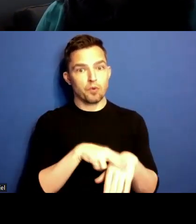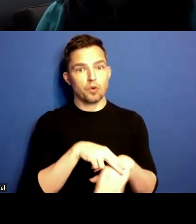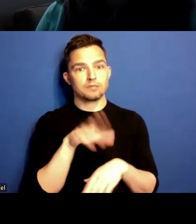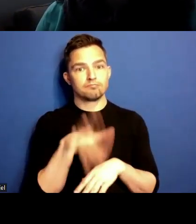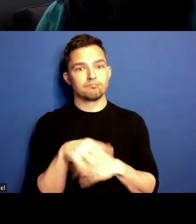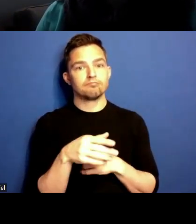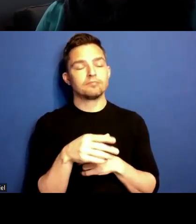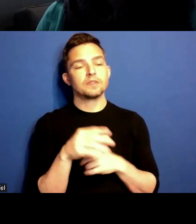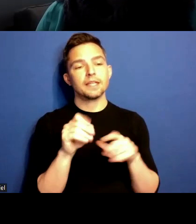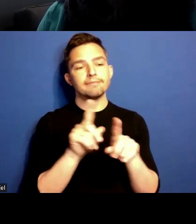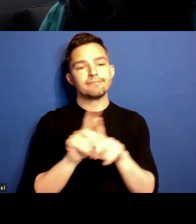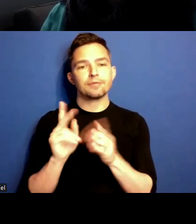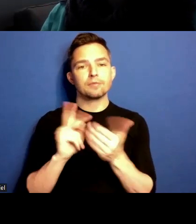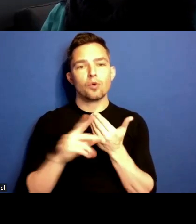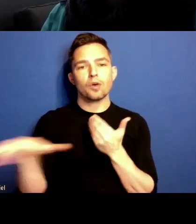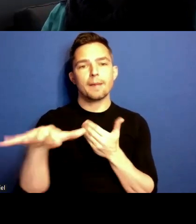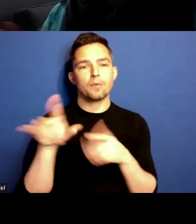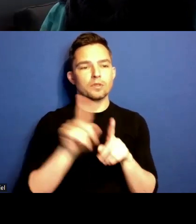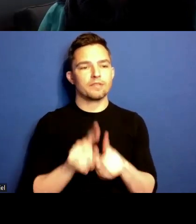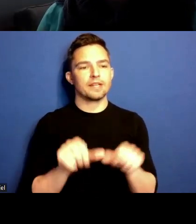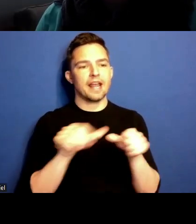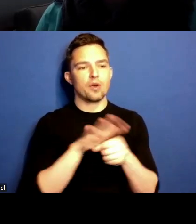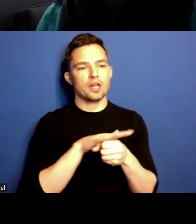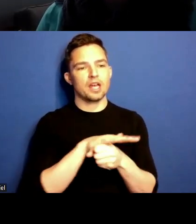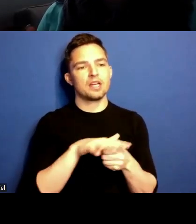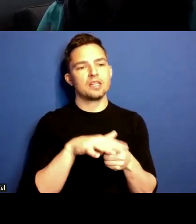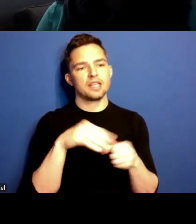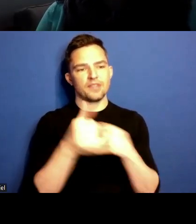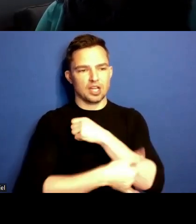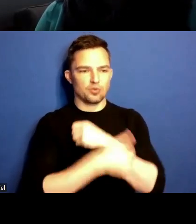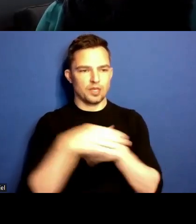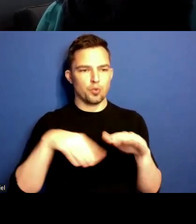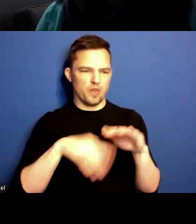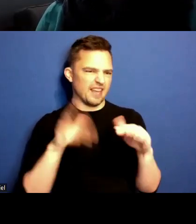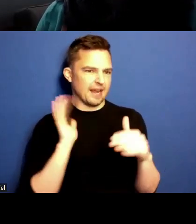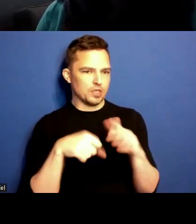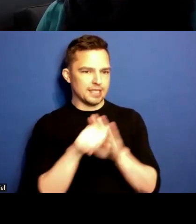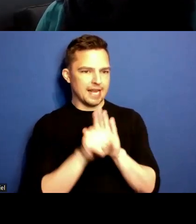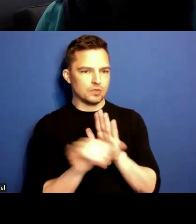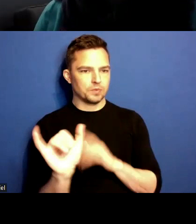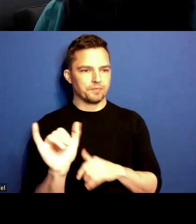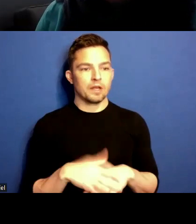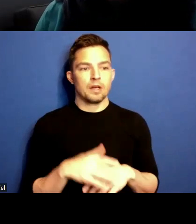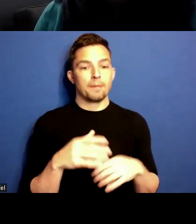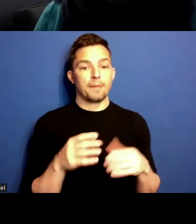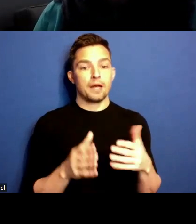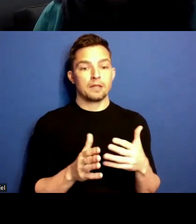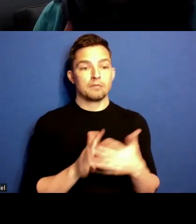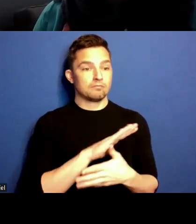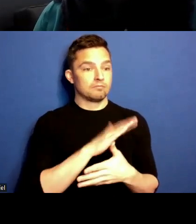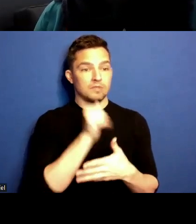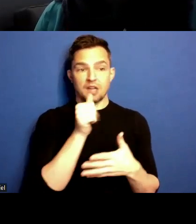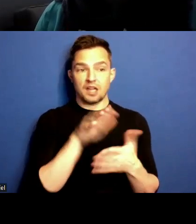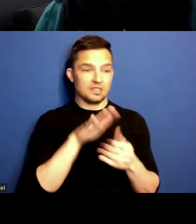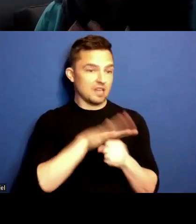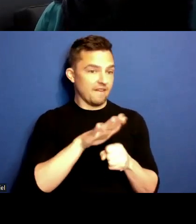in various programs or areas of the country and within our state. But number one, there aren't enough of them.